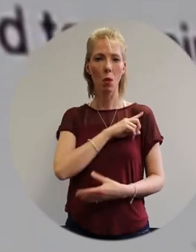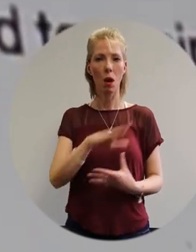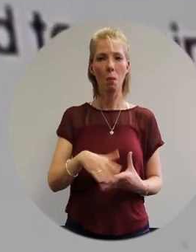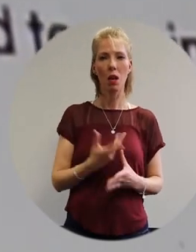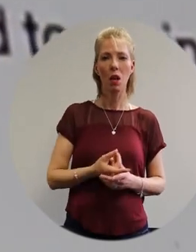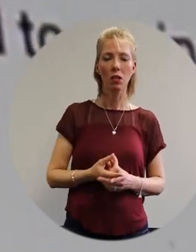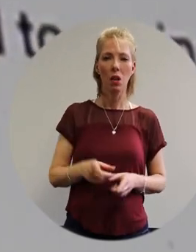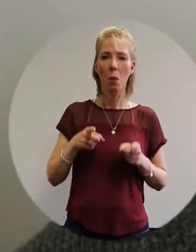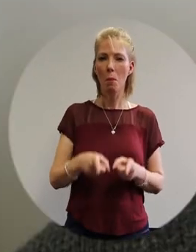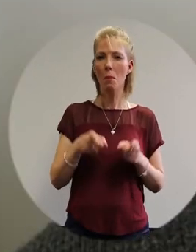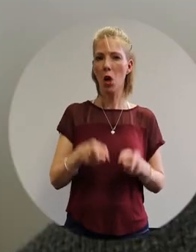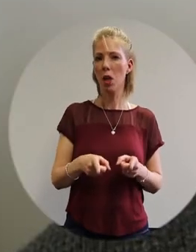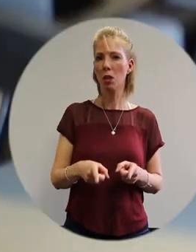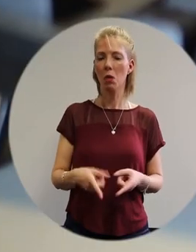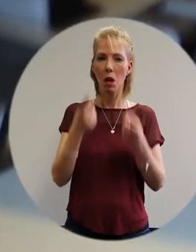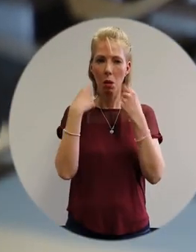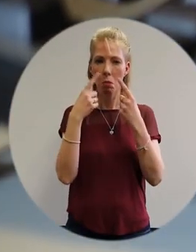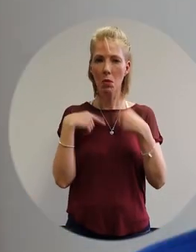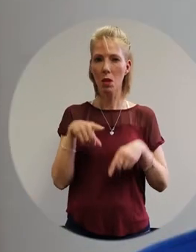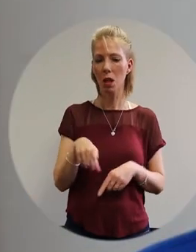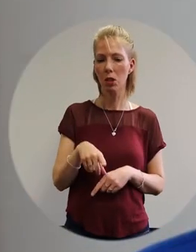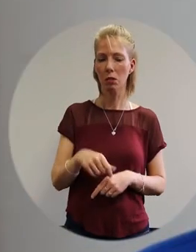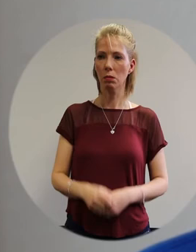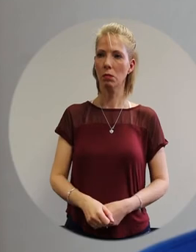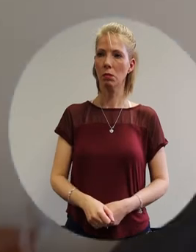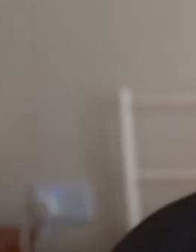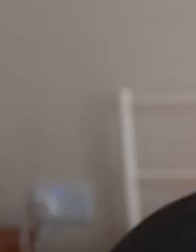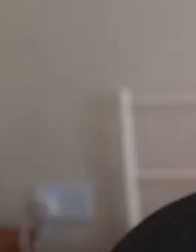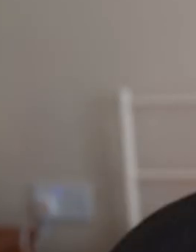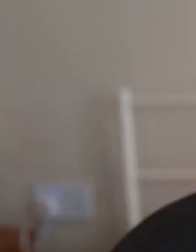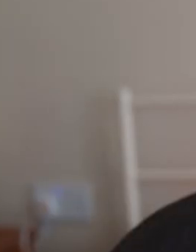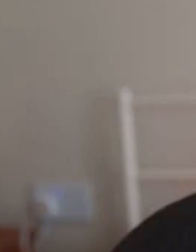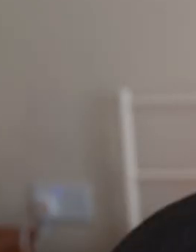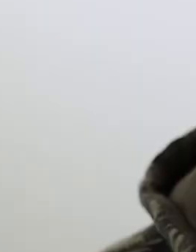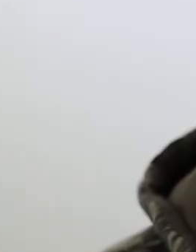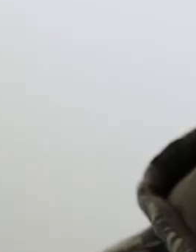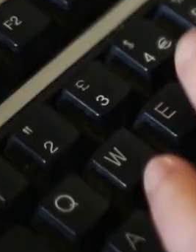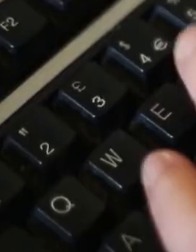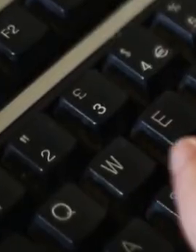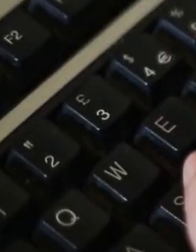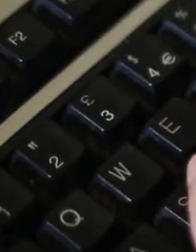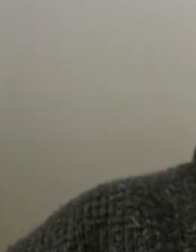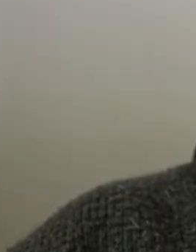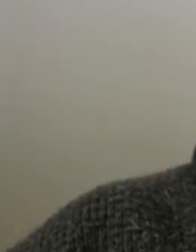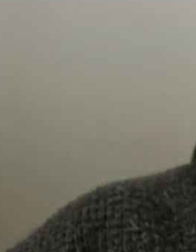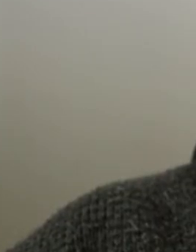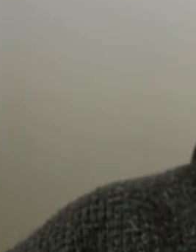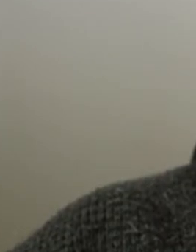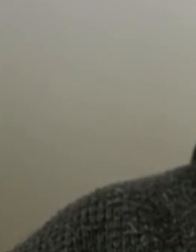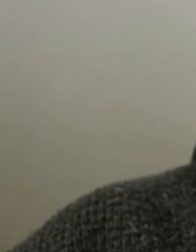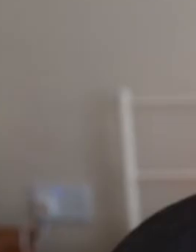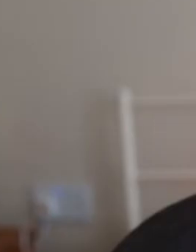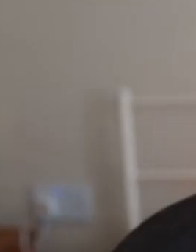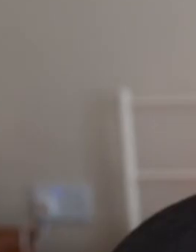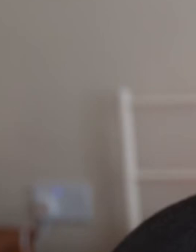you or manipulate you. I'm a bit short of money. If you can lend me some, we'll go to the cinema. Send me your bondages and we can arrange